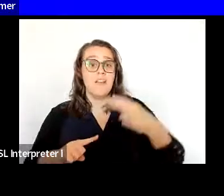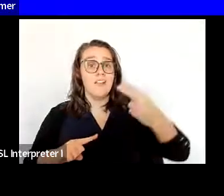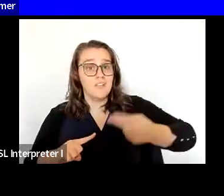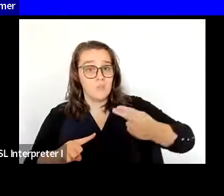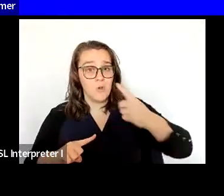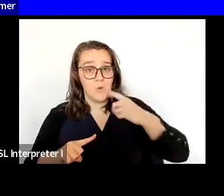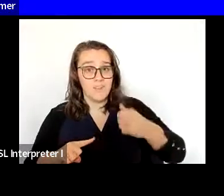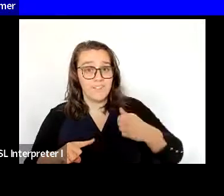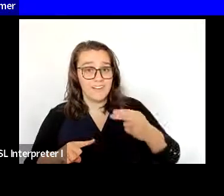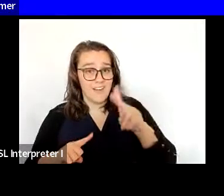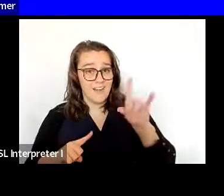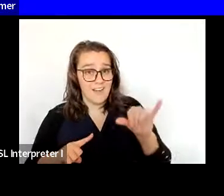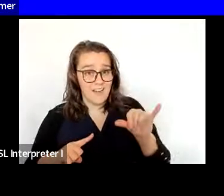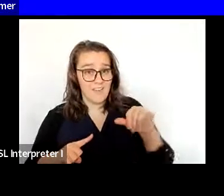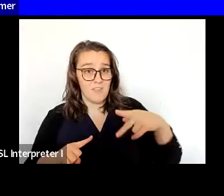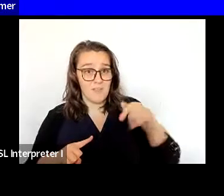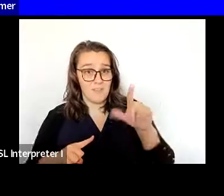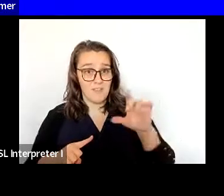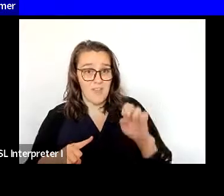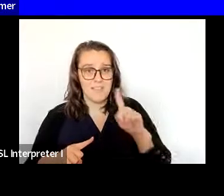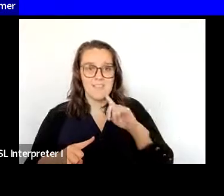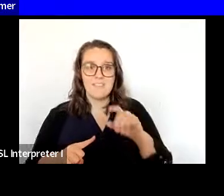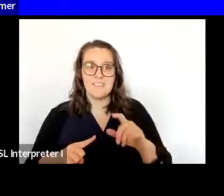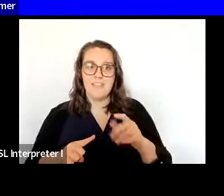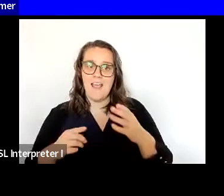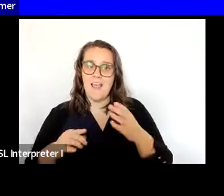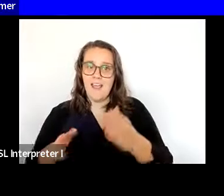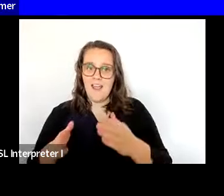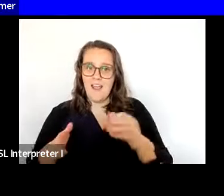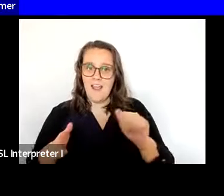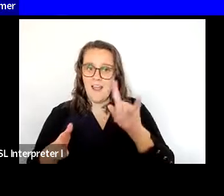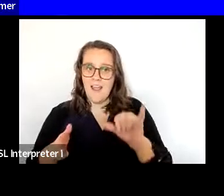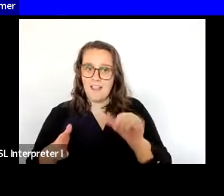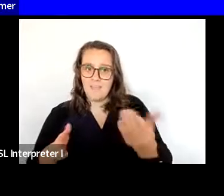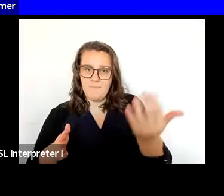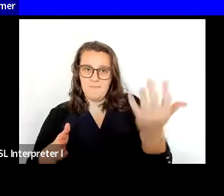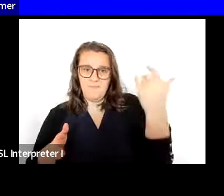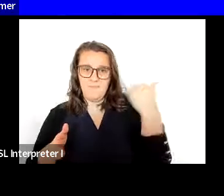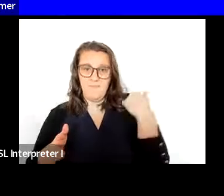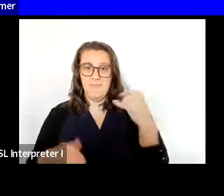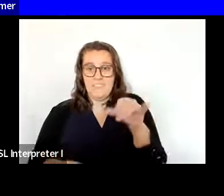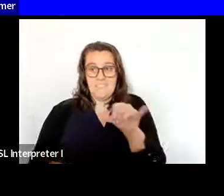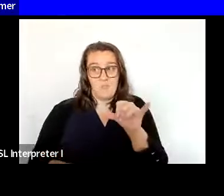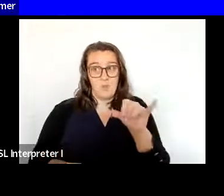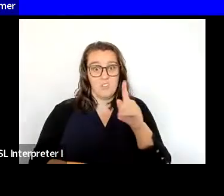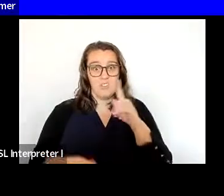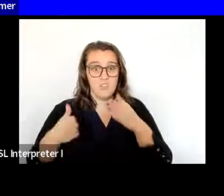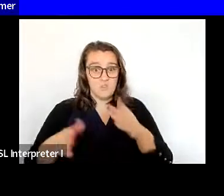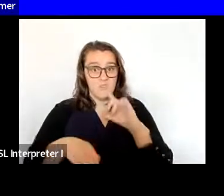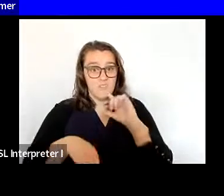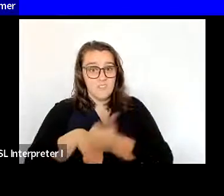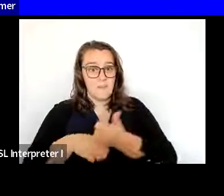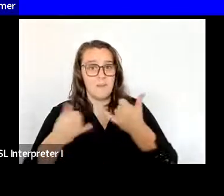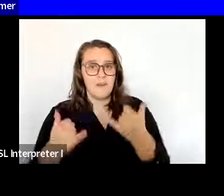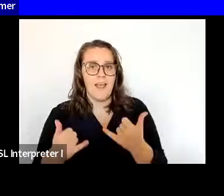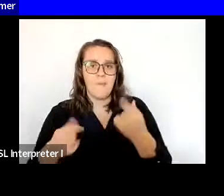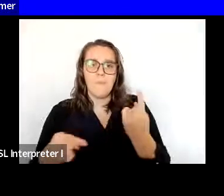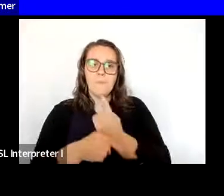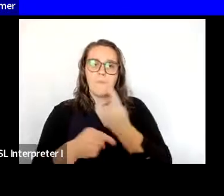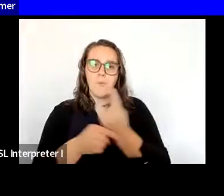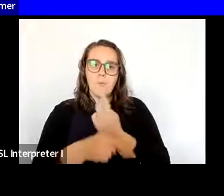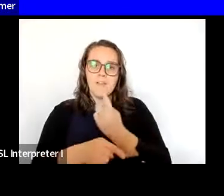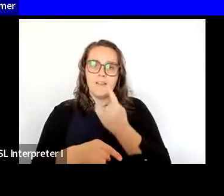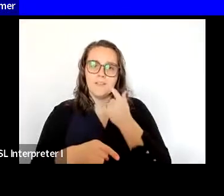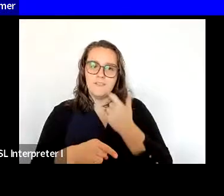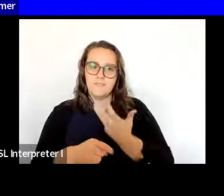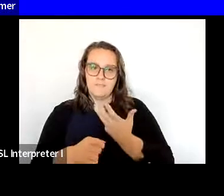alley had a similar east-west orientation just south of the location of the current roadway, it is also appropriate that the name of